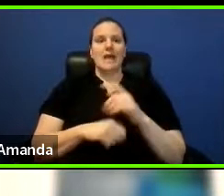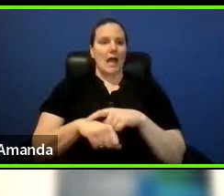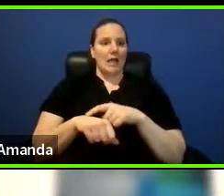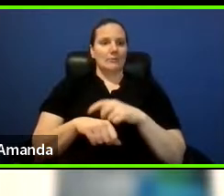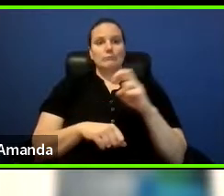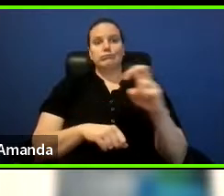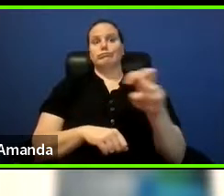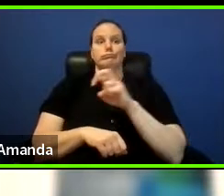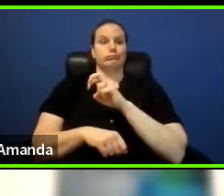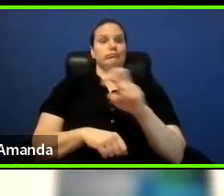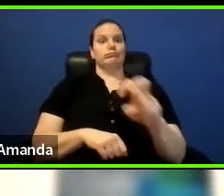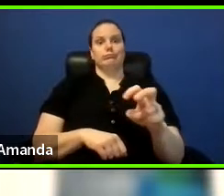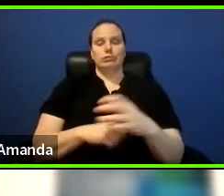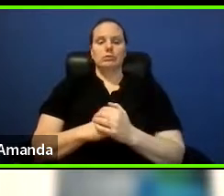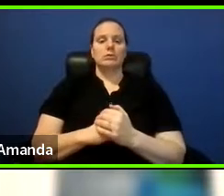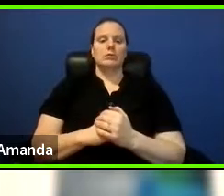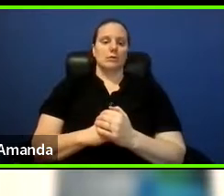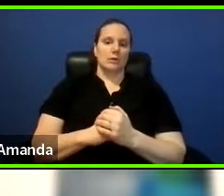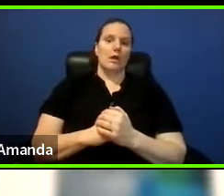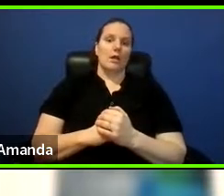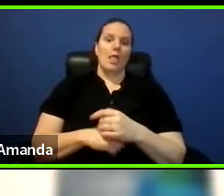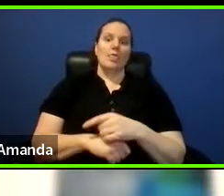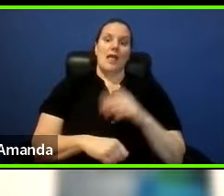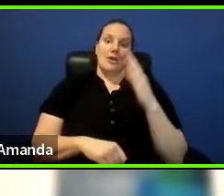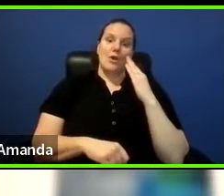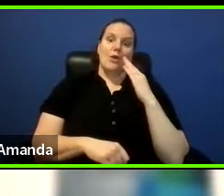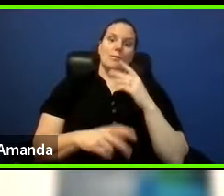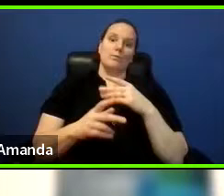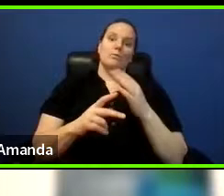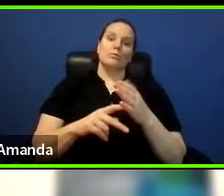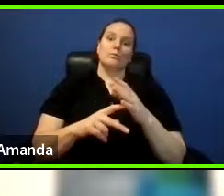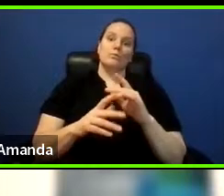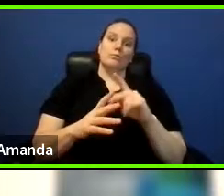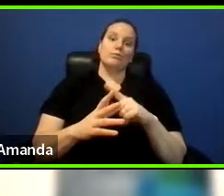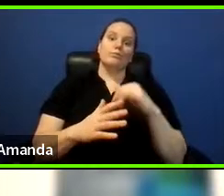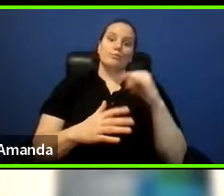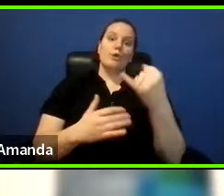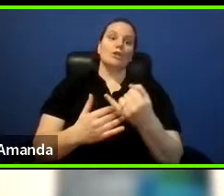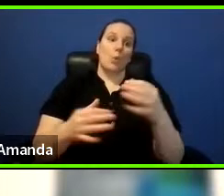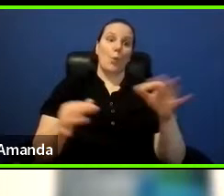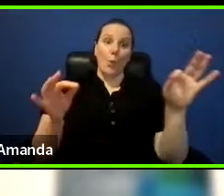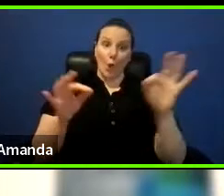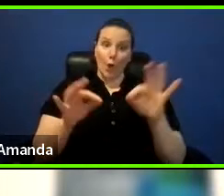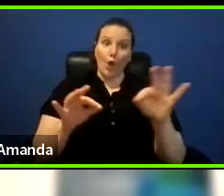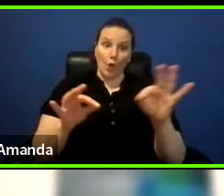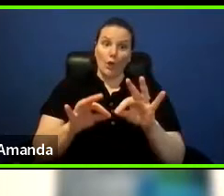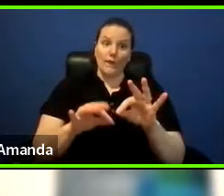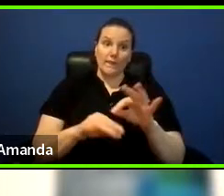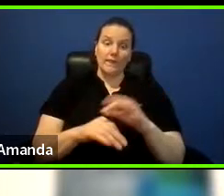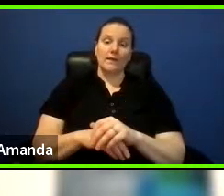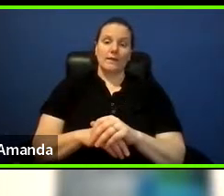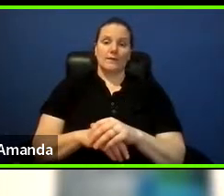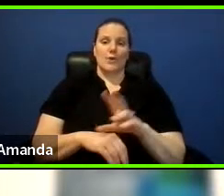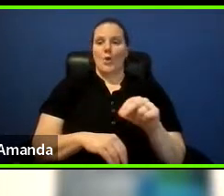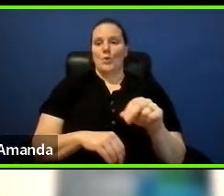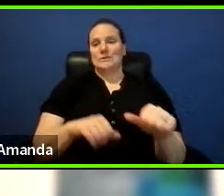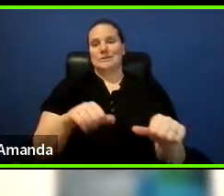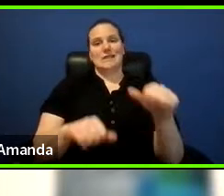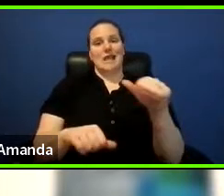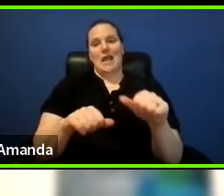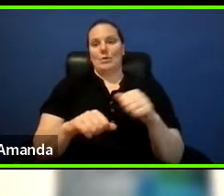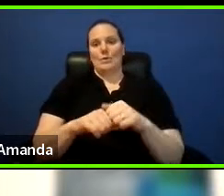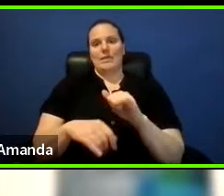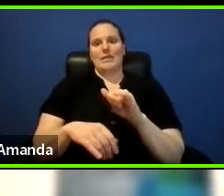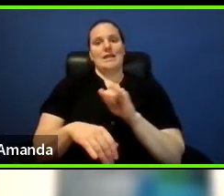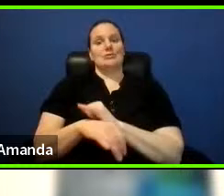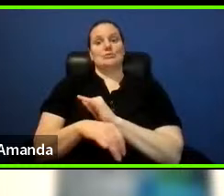that they know that this is a project worth doing. I mean, I don't think there's any doubt on the part of industry that